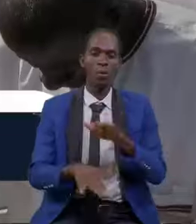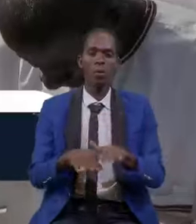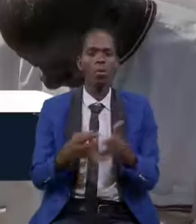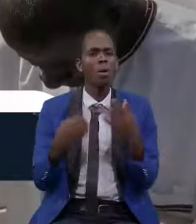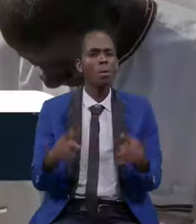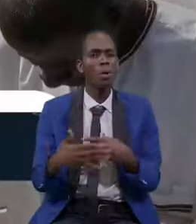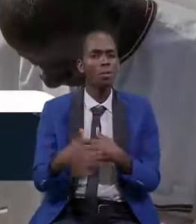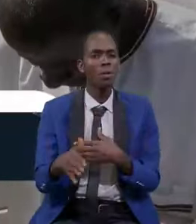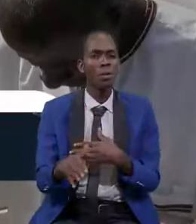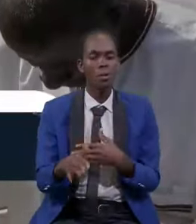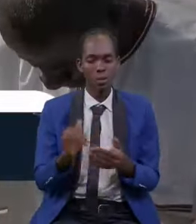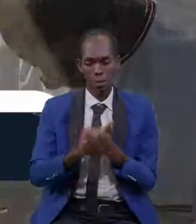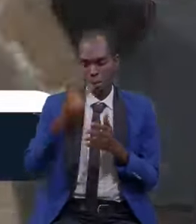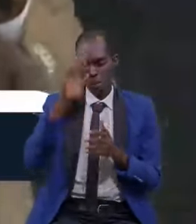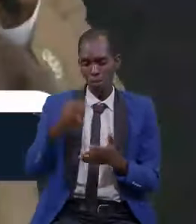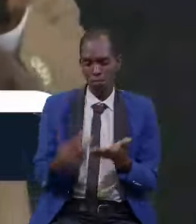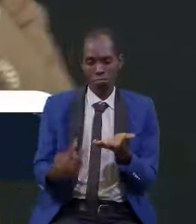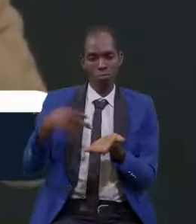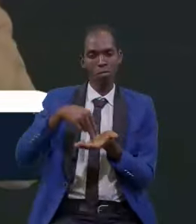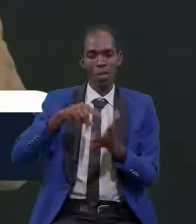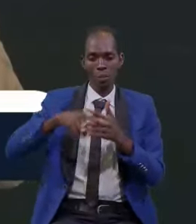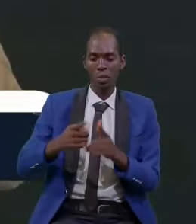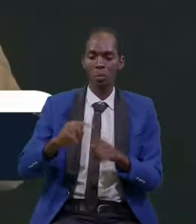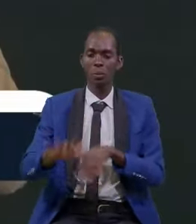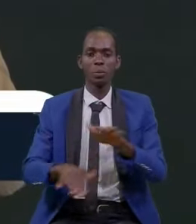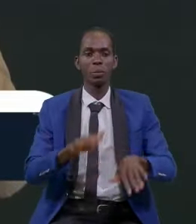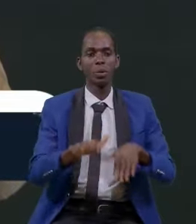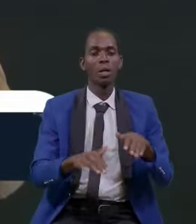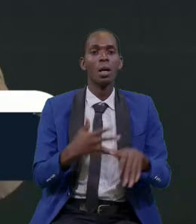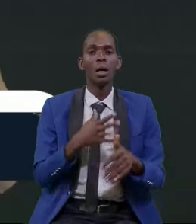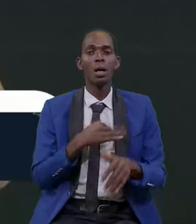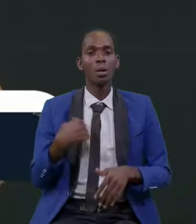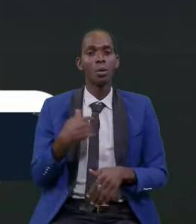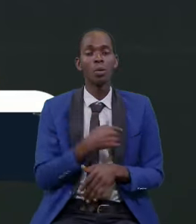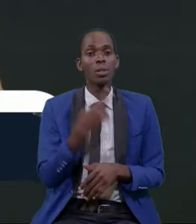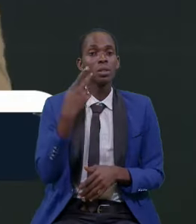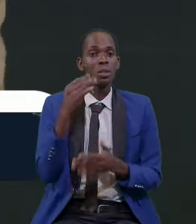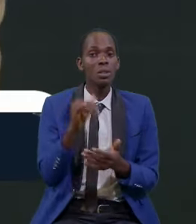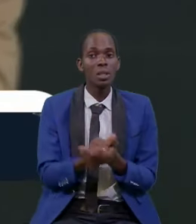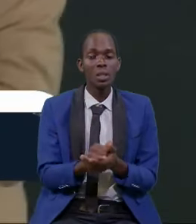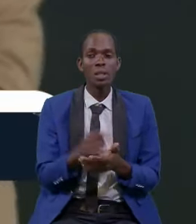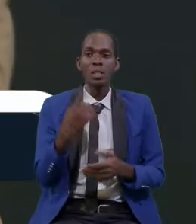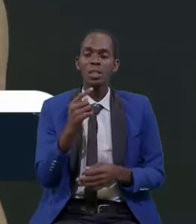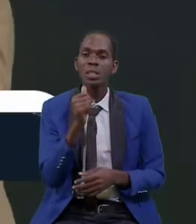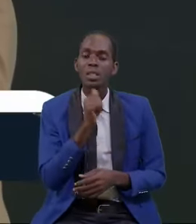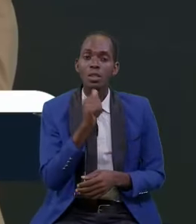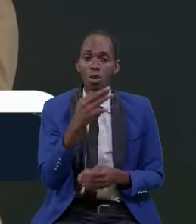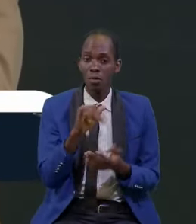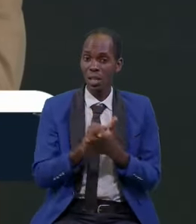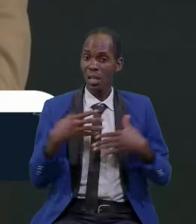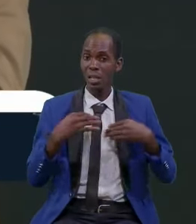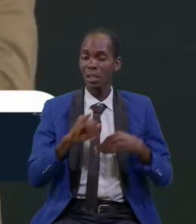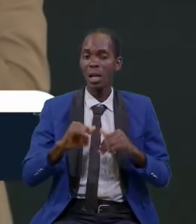He rose up and he walked. And we're told the secret of that healing. Look at verse 16. In